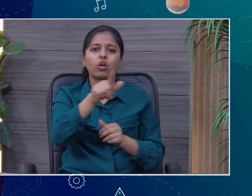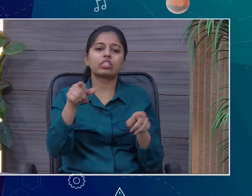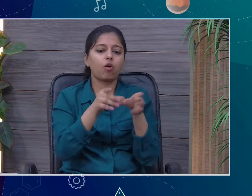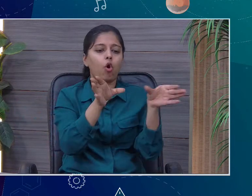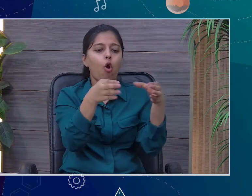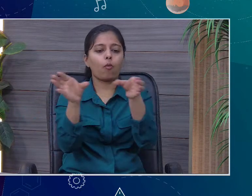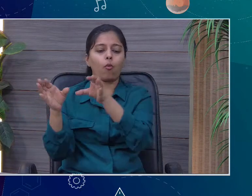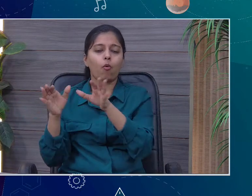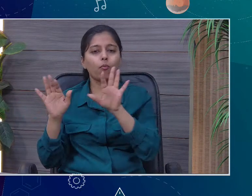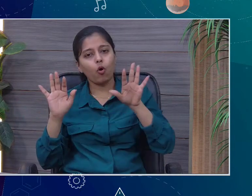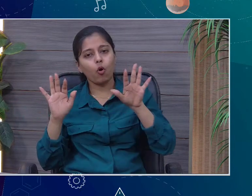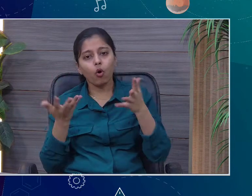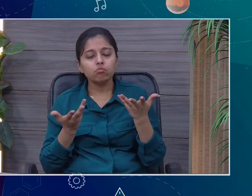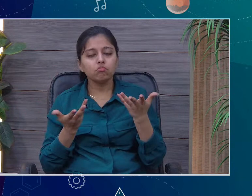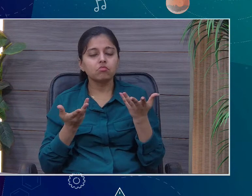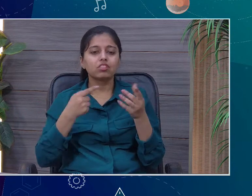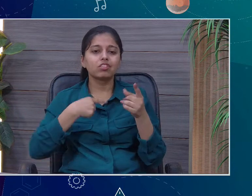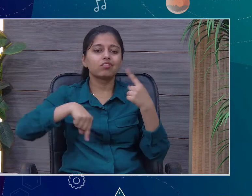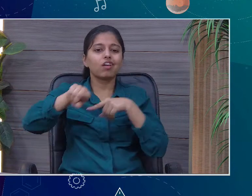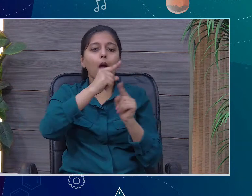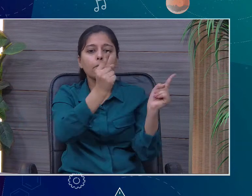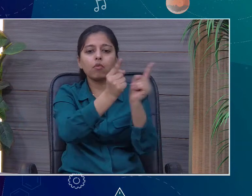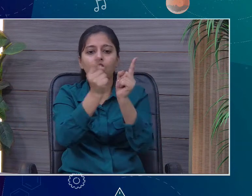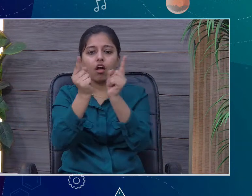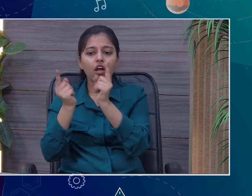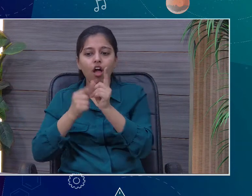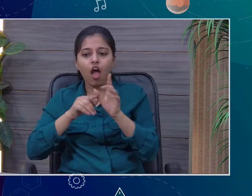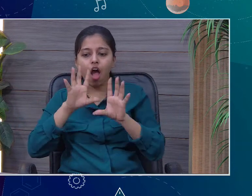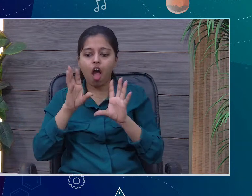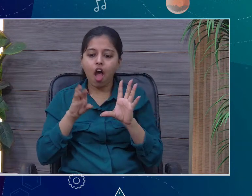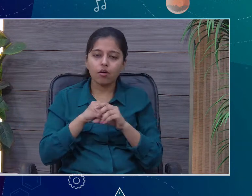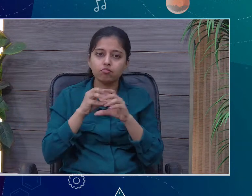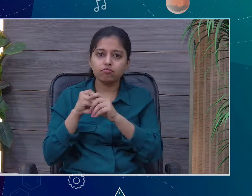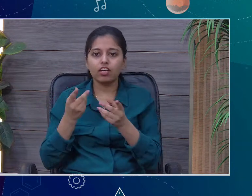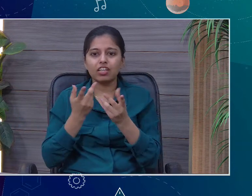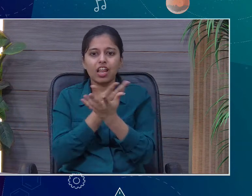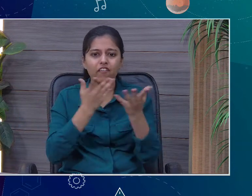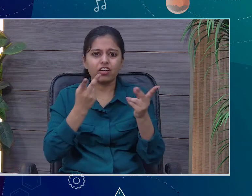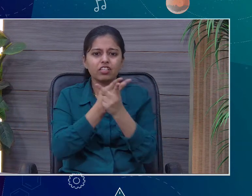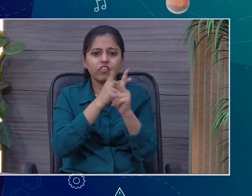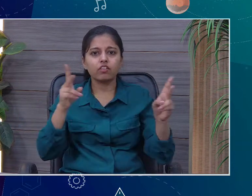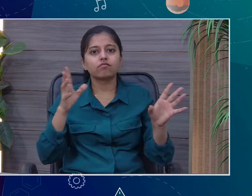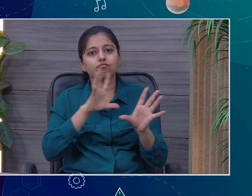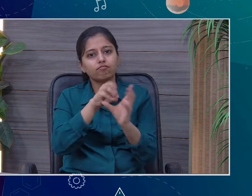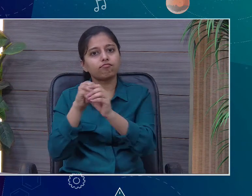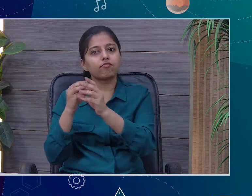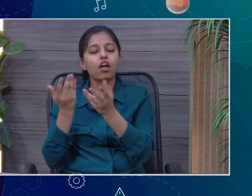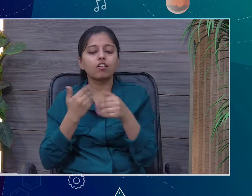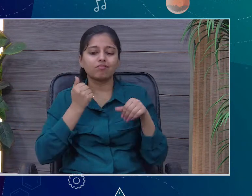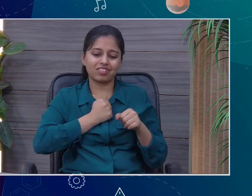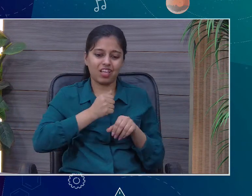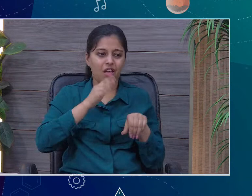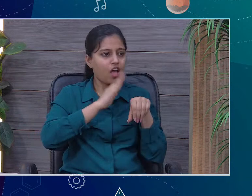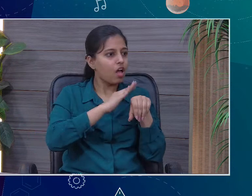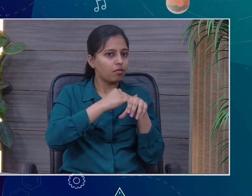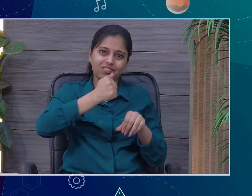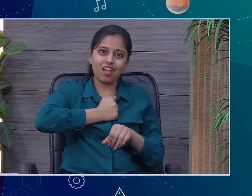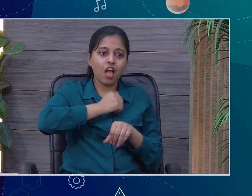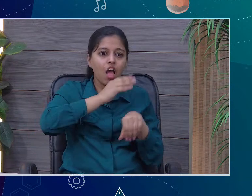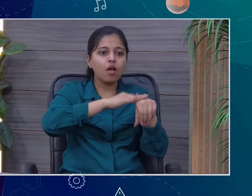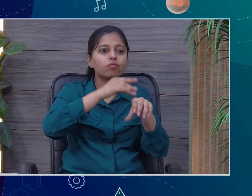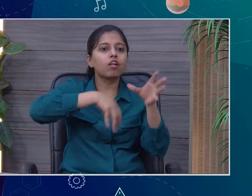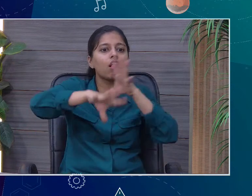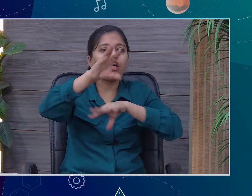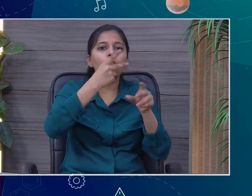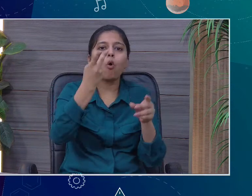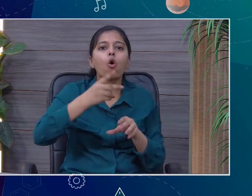groups. So they are interacting, and through the other experiences, as we all learn from experiences of others as well. Right. So